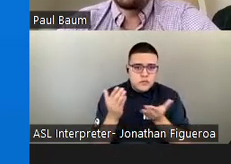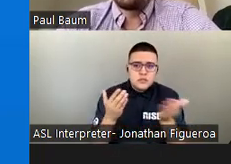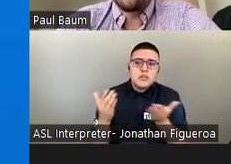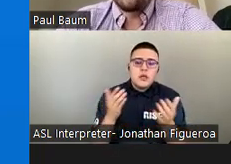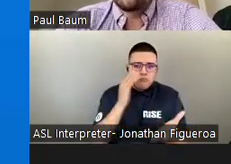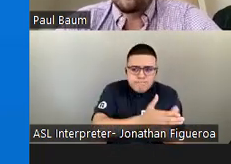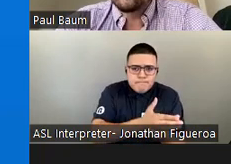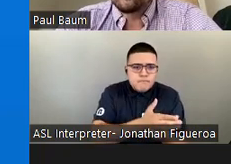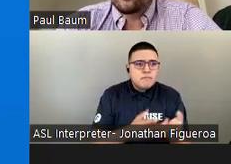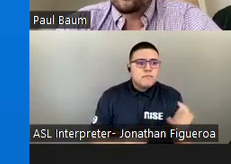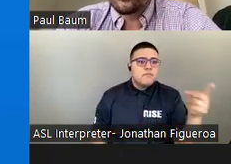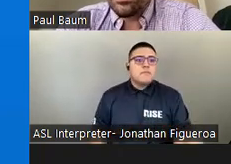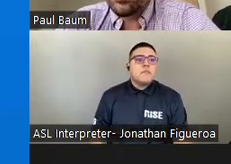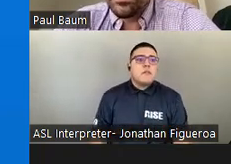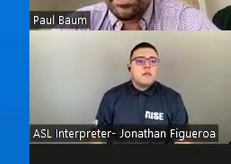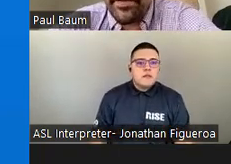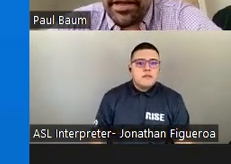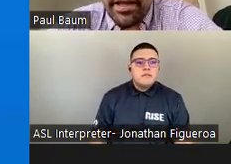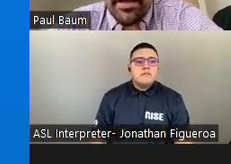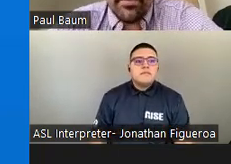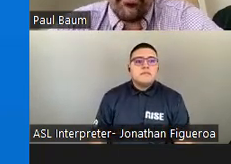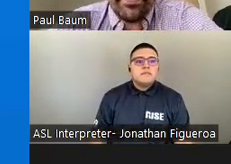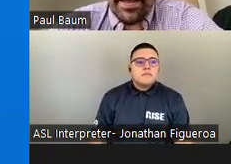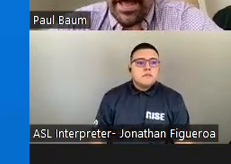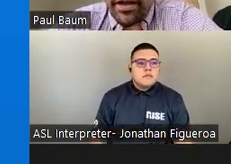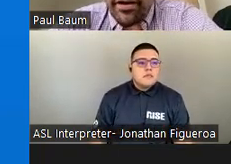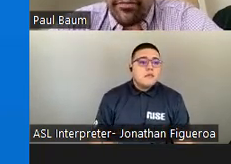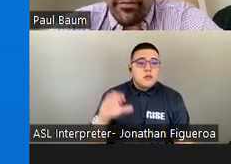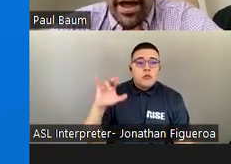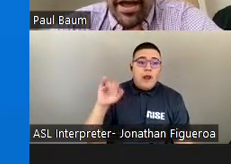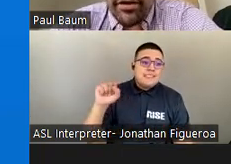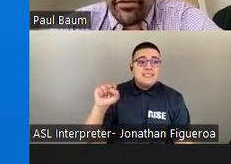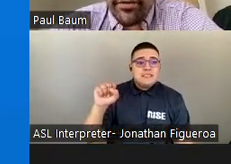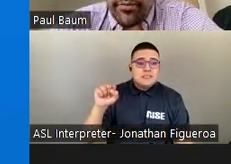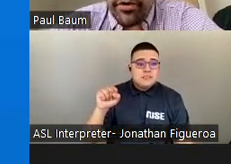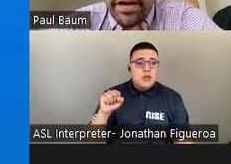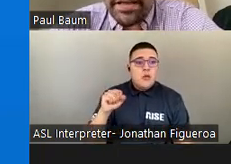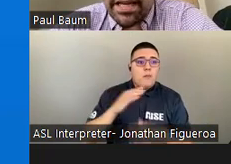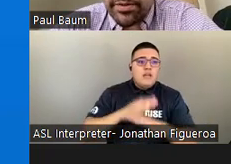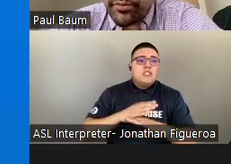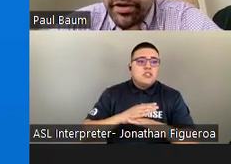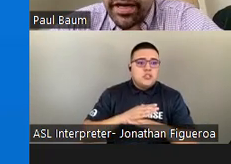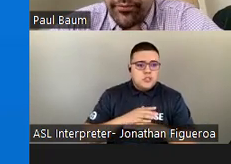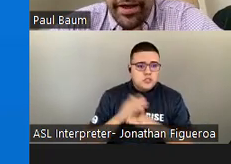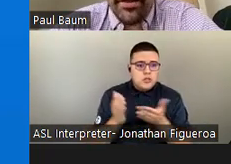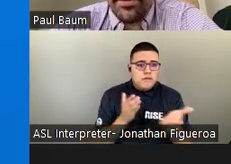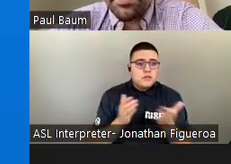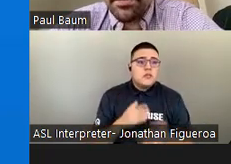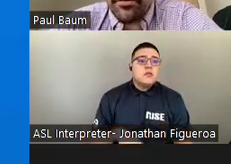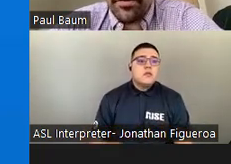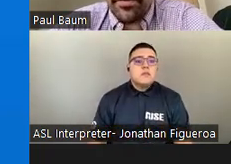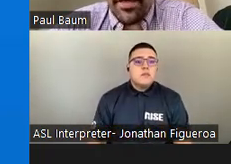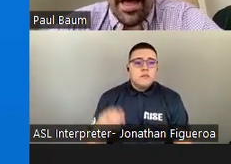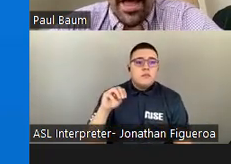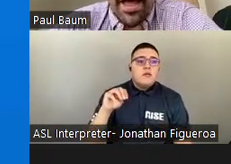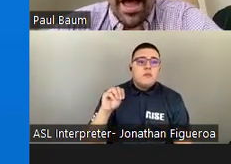The crisis intervention services, specifically with the county, I know the mobile crisis teams pretty well.